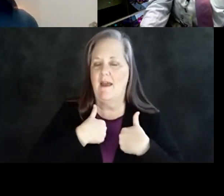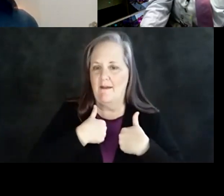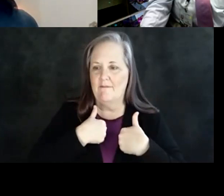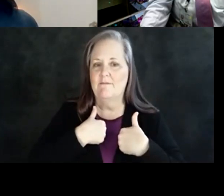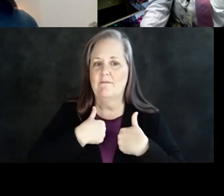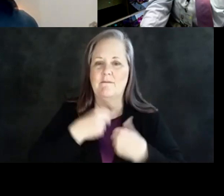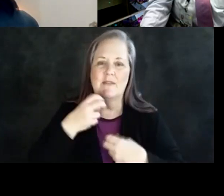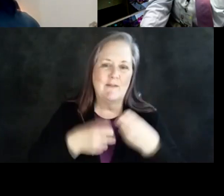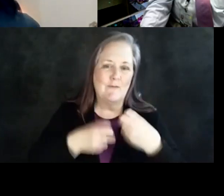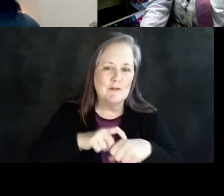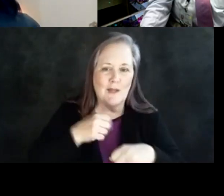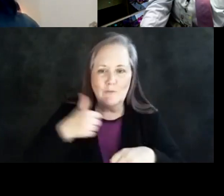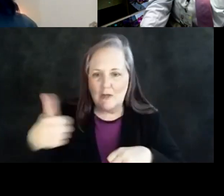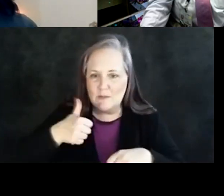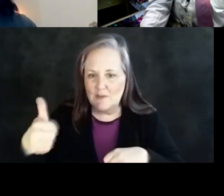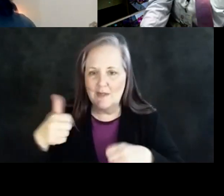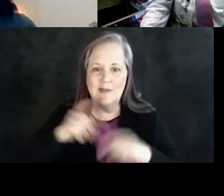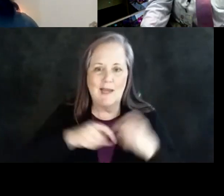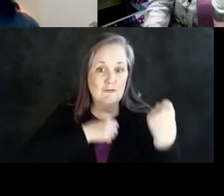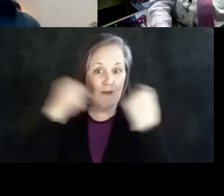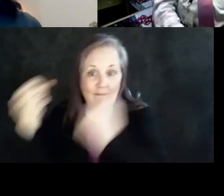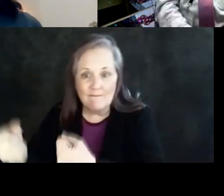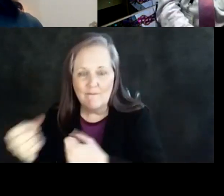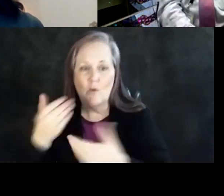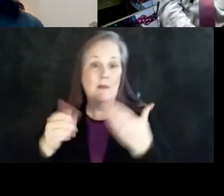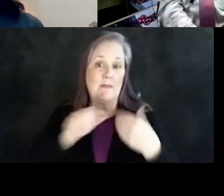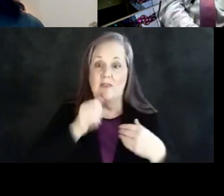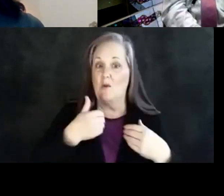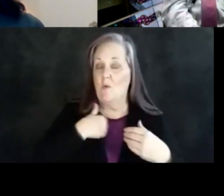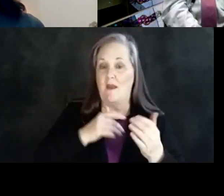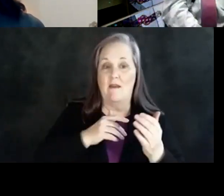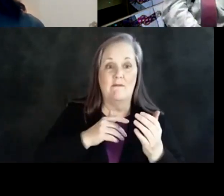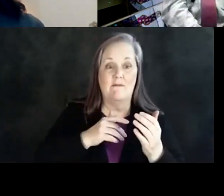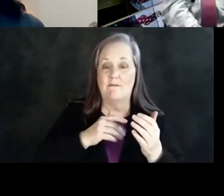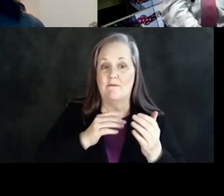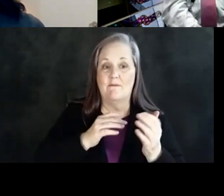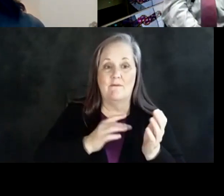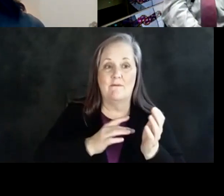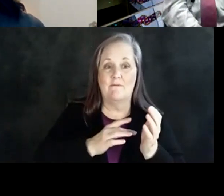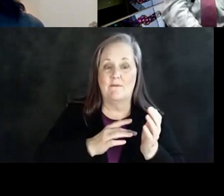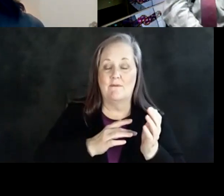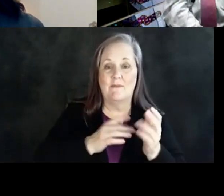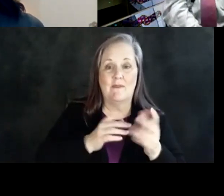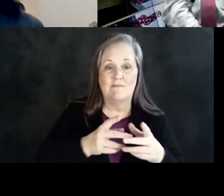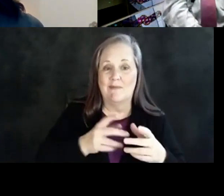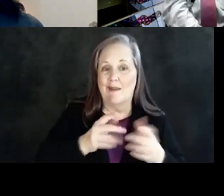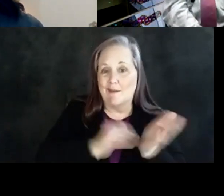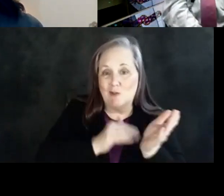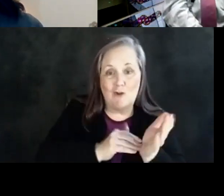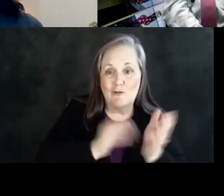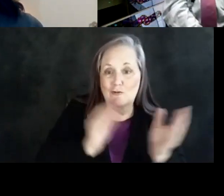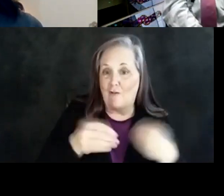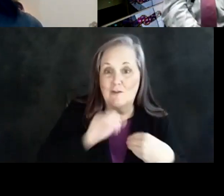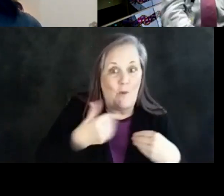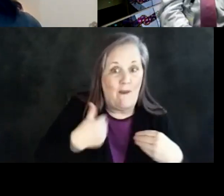with transportation, or people who may not have a medical home and are not able to go to one of the other providers